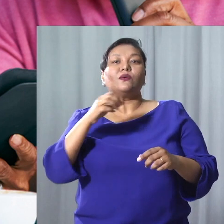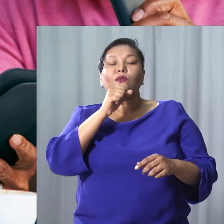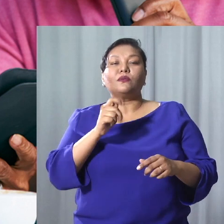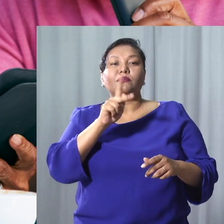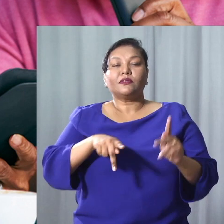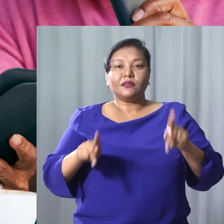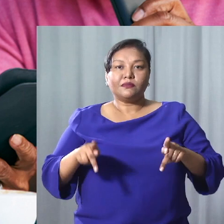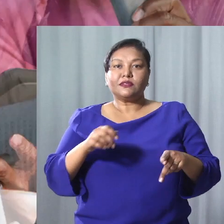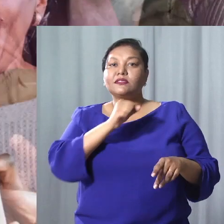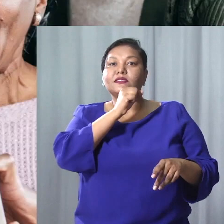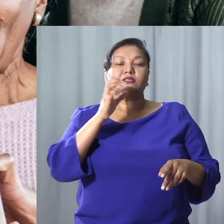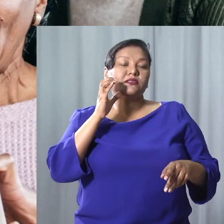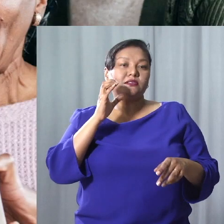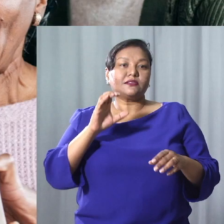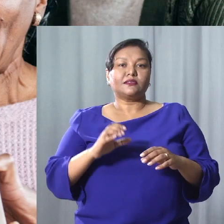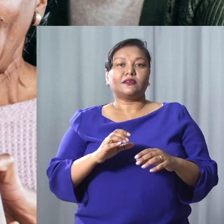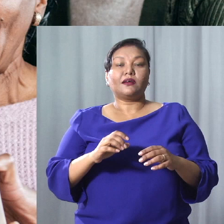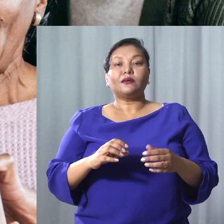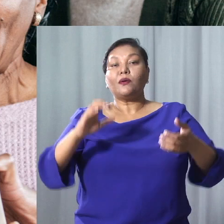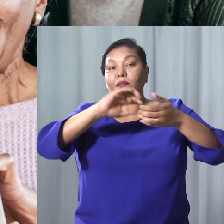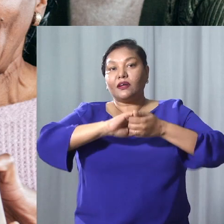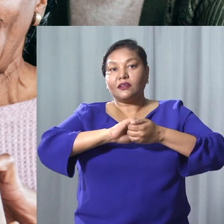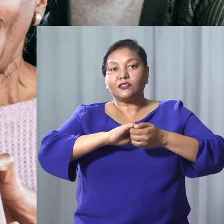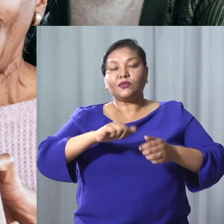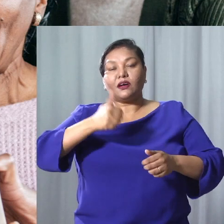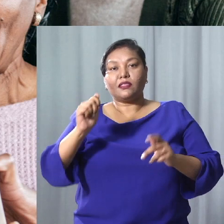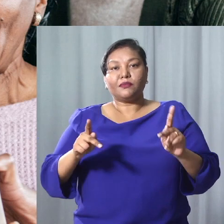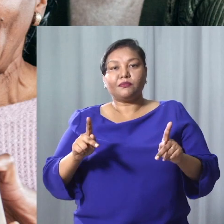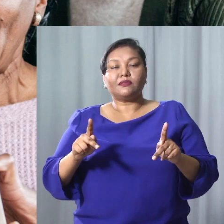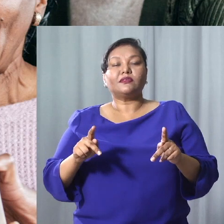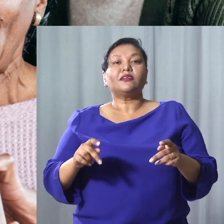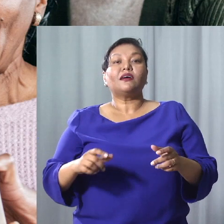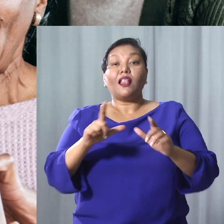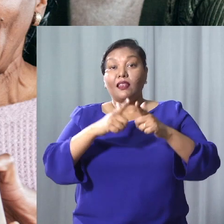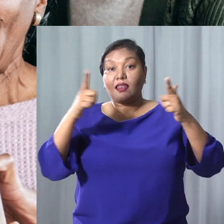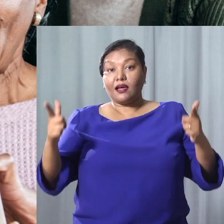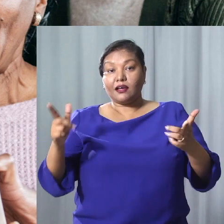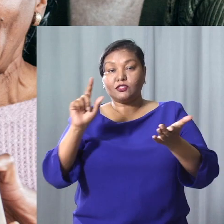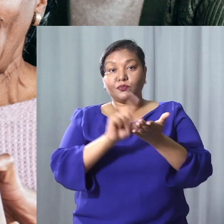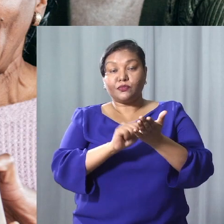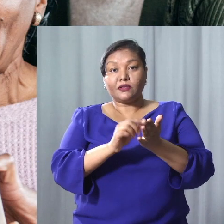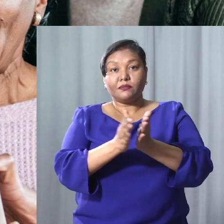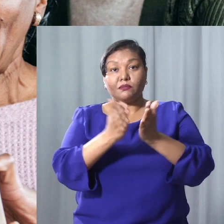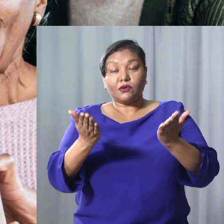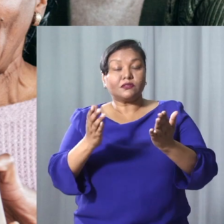organizations, partnerships with stakeholders, large print books,